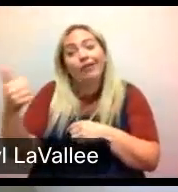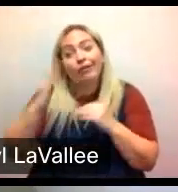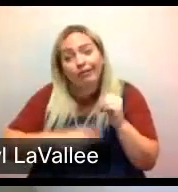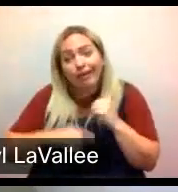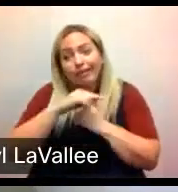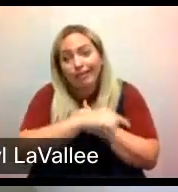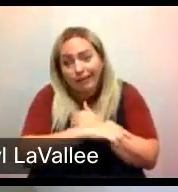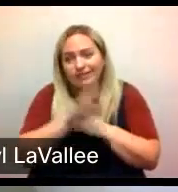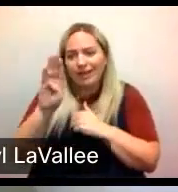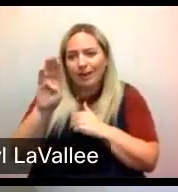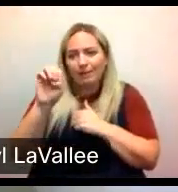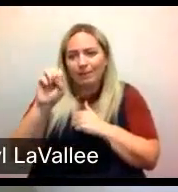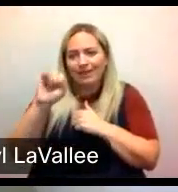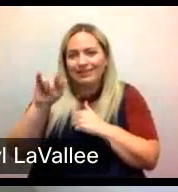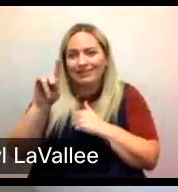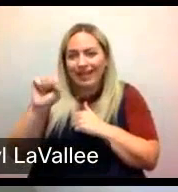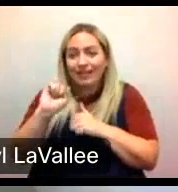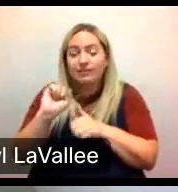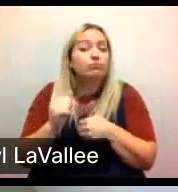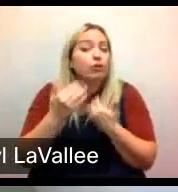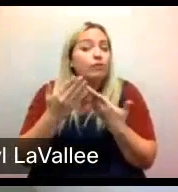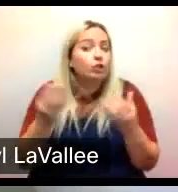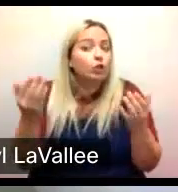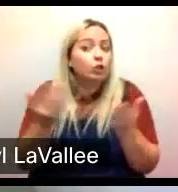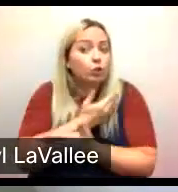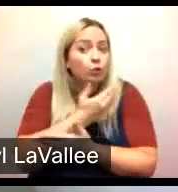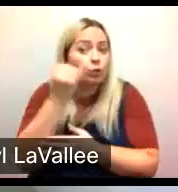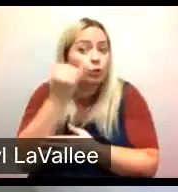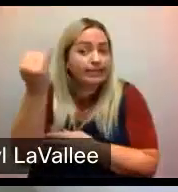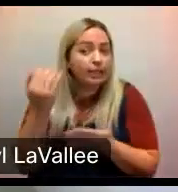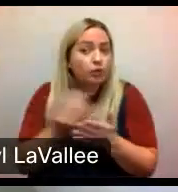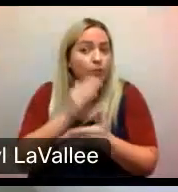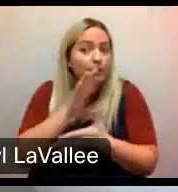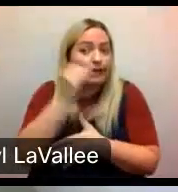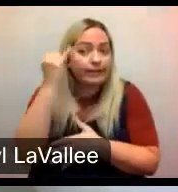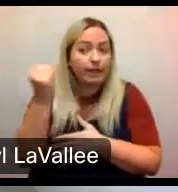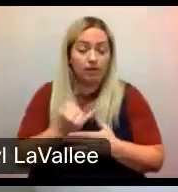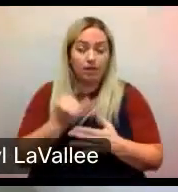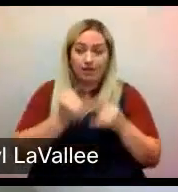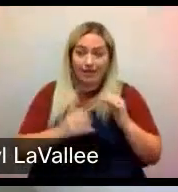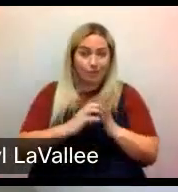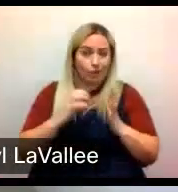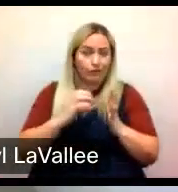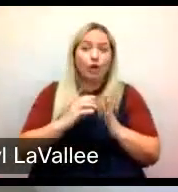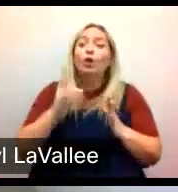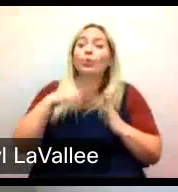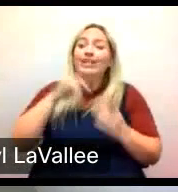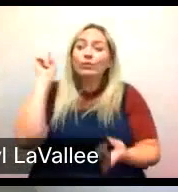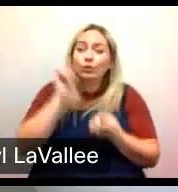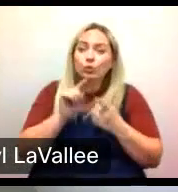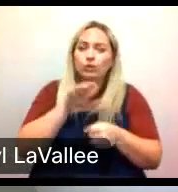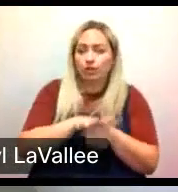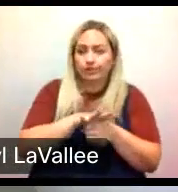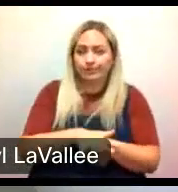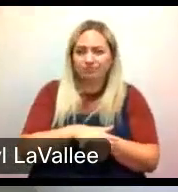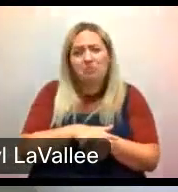that's introducing a new point or a new main idea. And that last paragraph is all about the way that reading reduces stress.